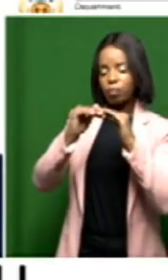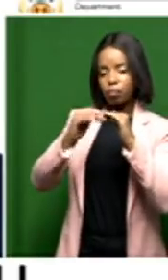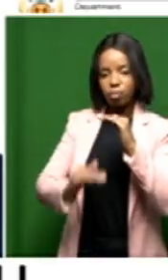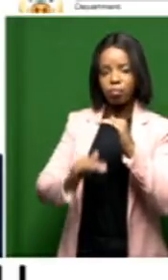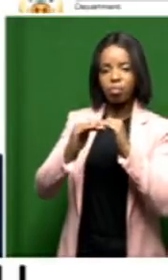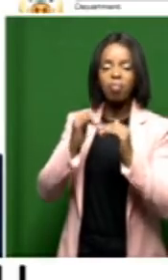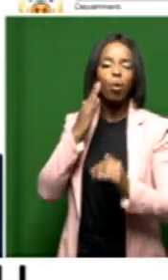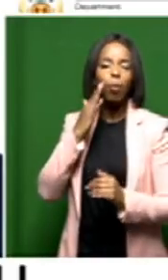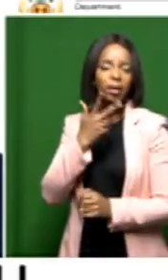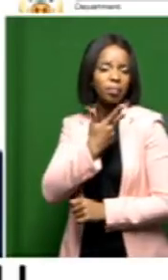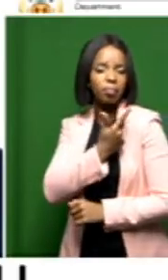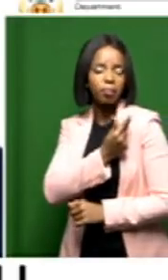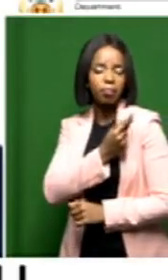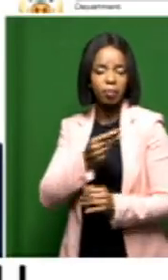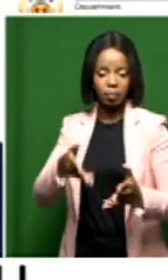South Africa?